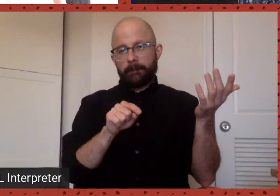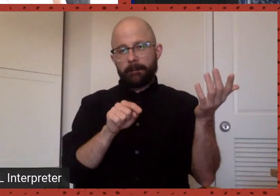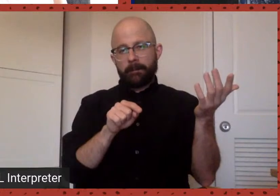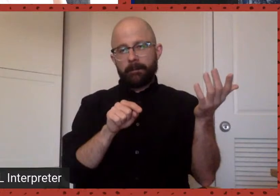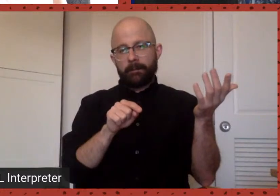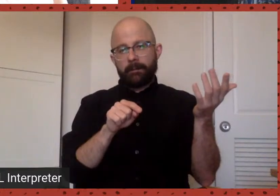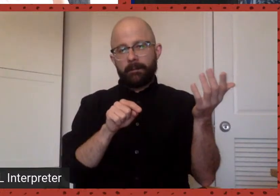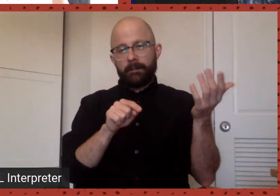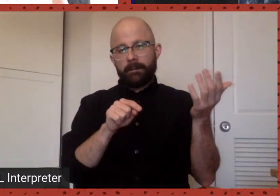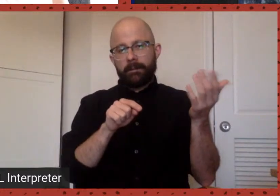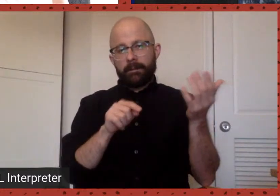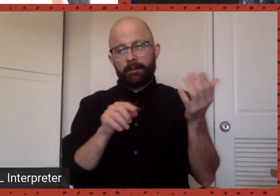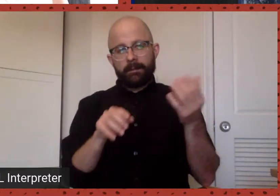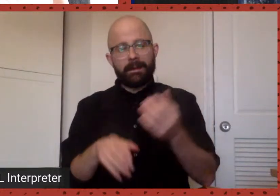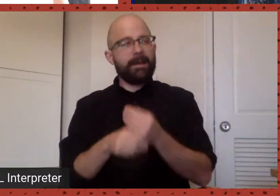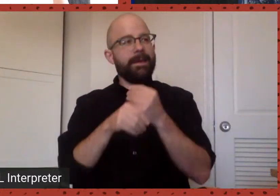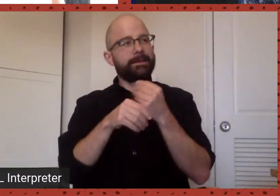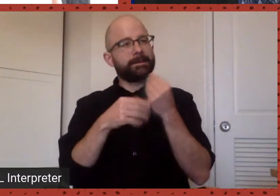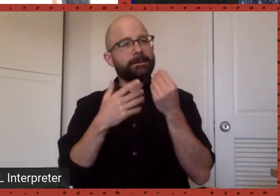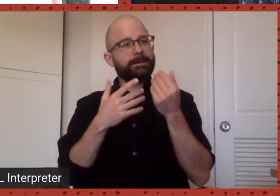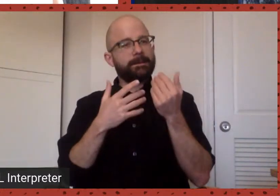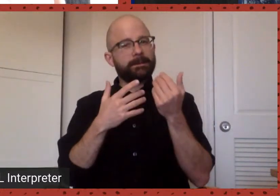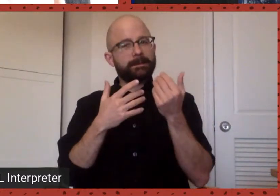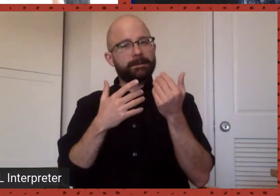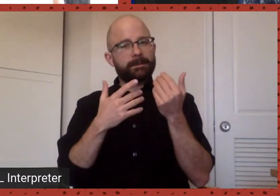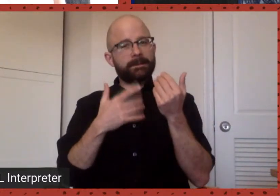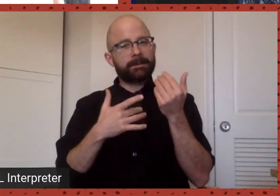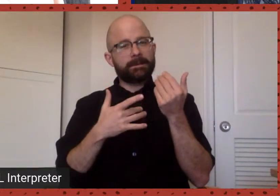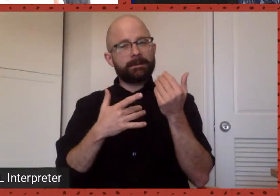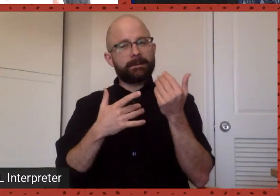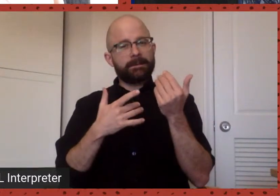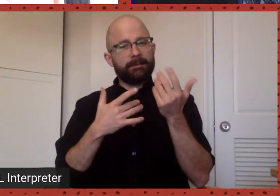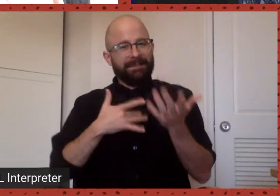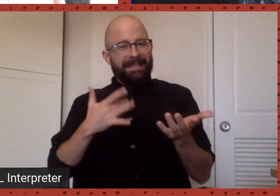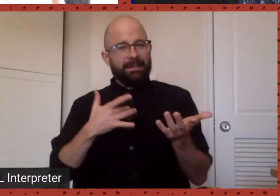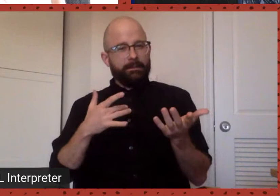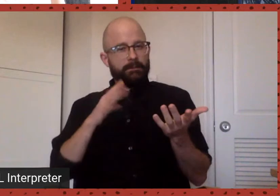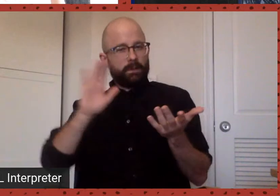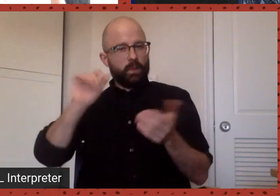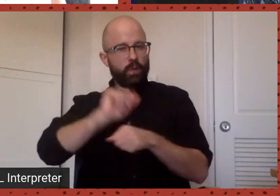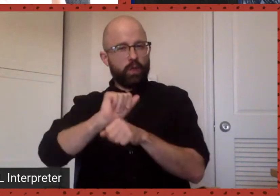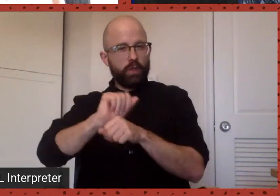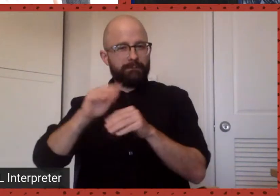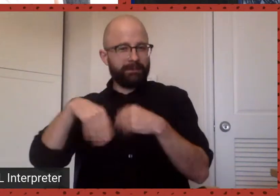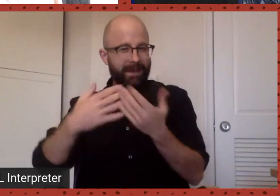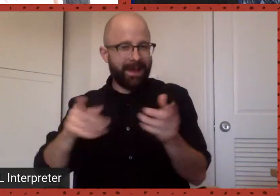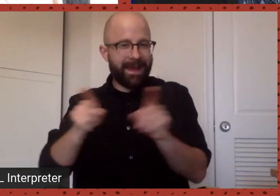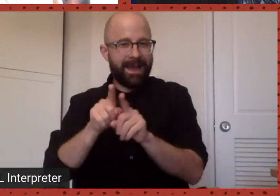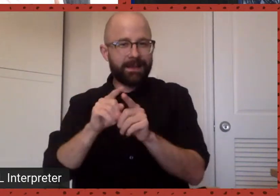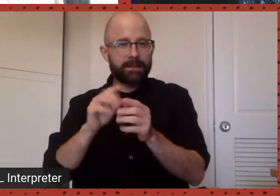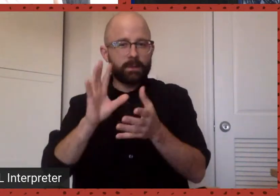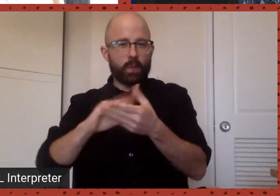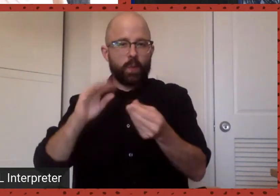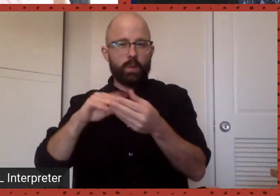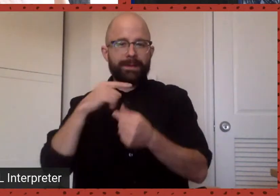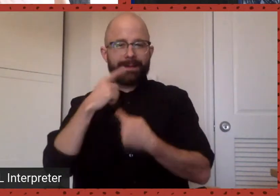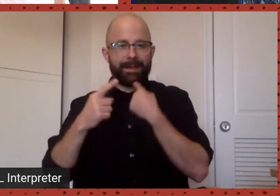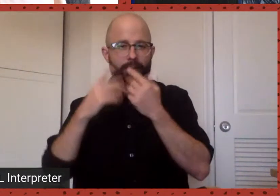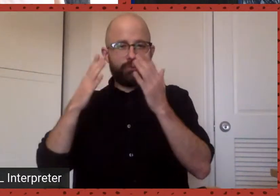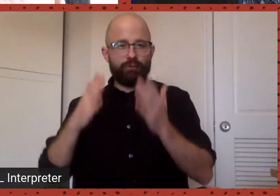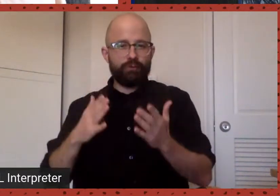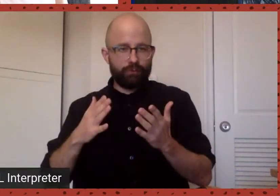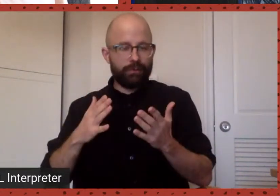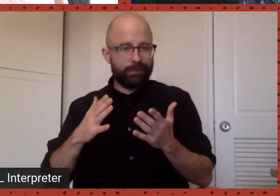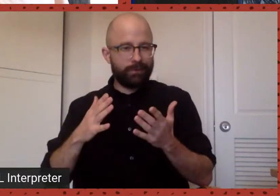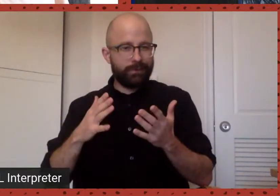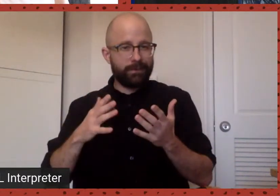adds a sense of, the work that you're doing as a storyteller, again, in conveying these